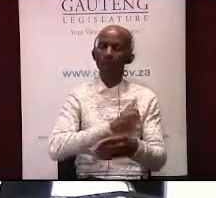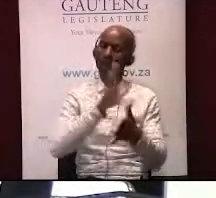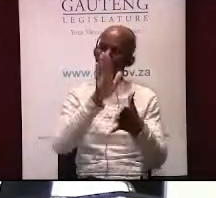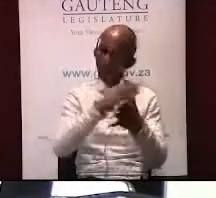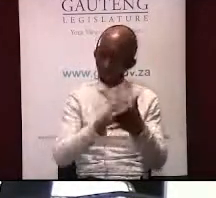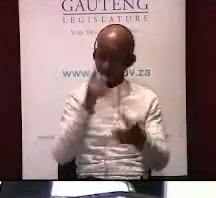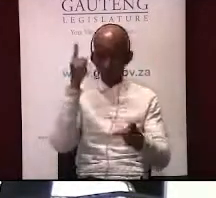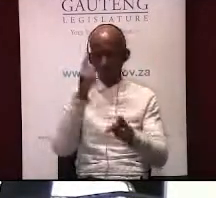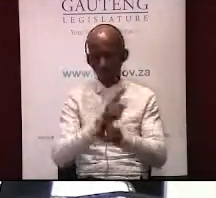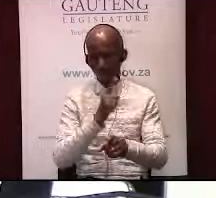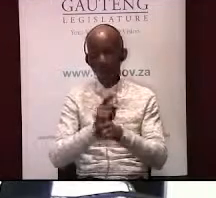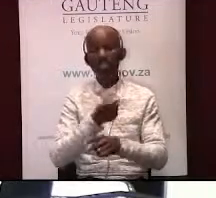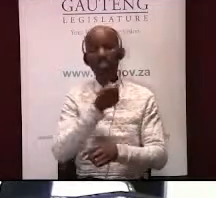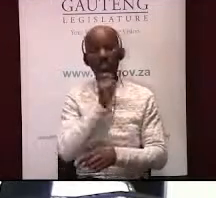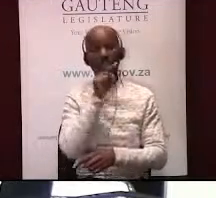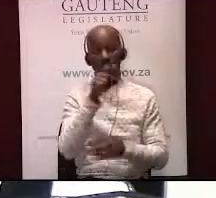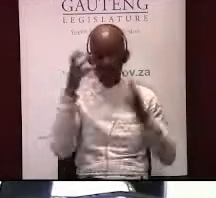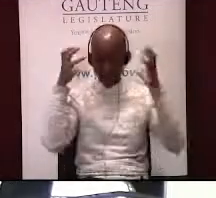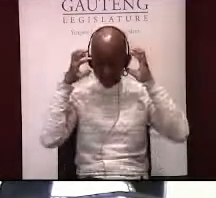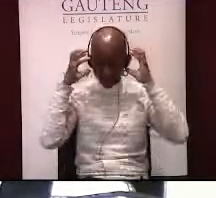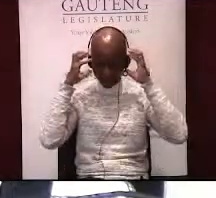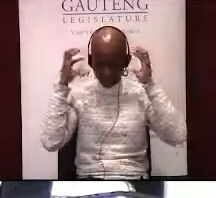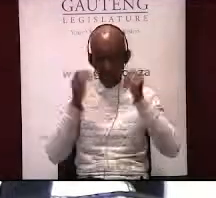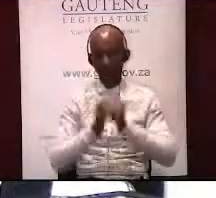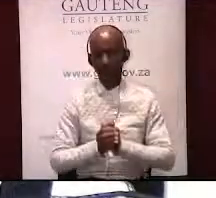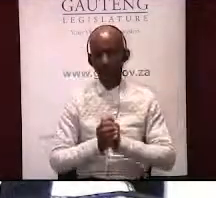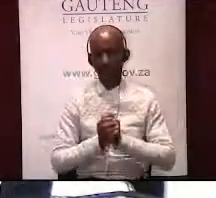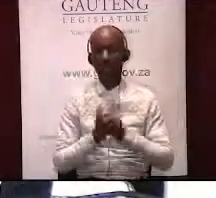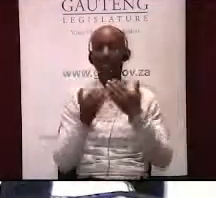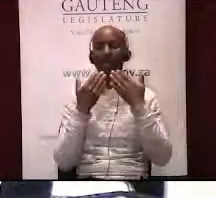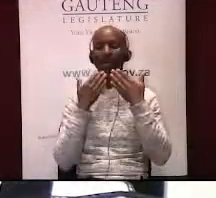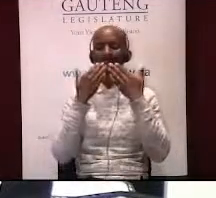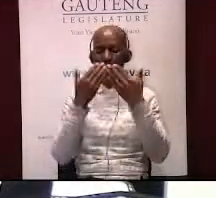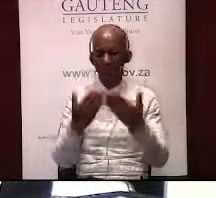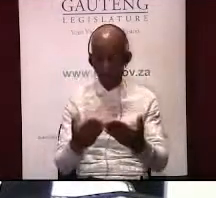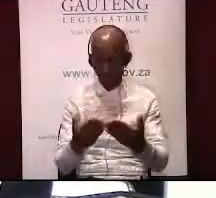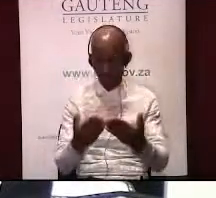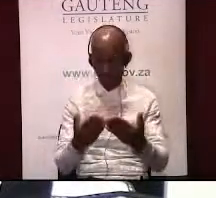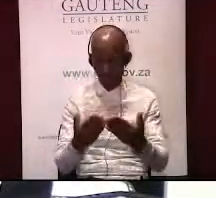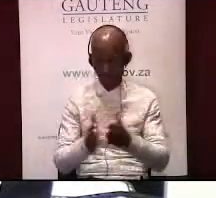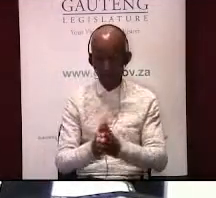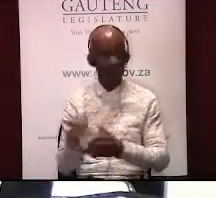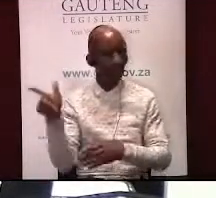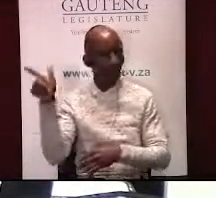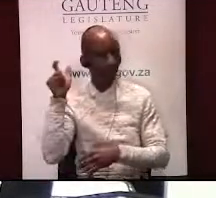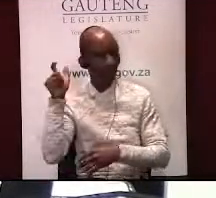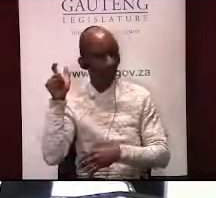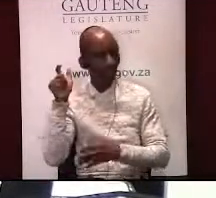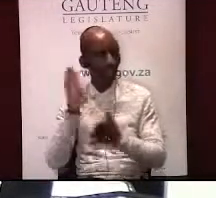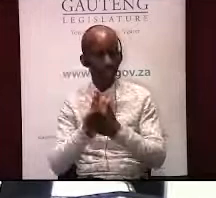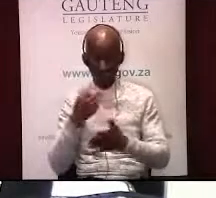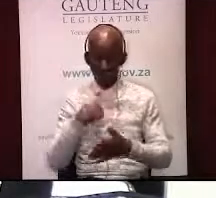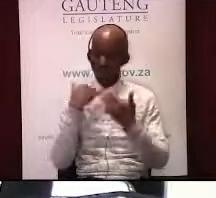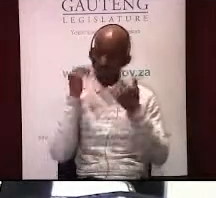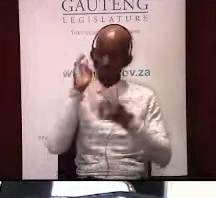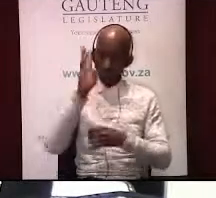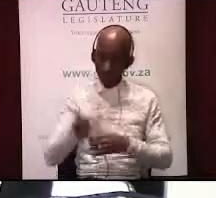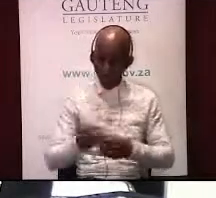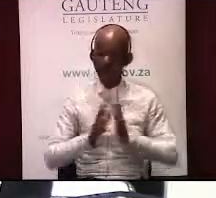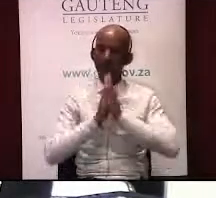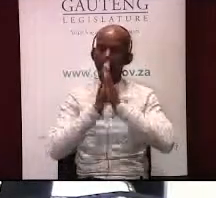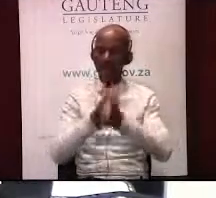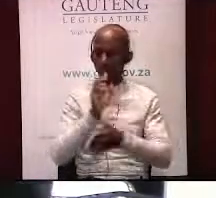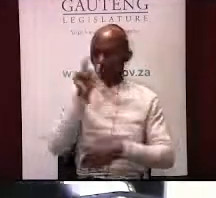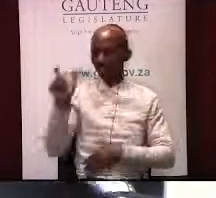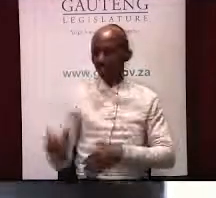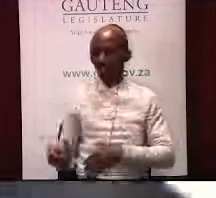we always reuse those gadgets. So thank you very much for your attention. And I will now call on the